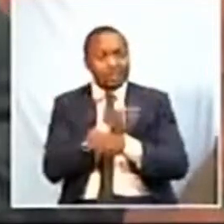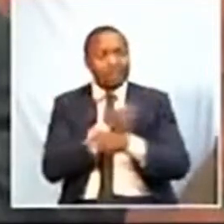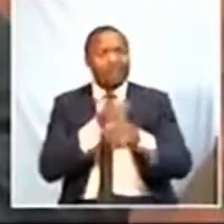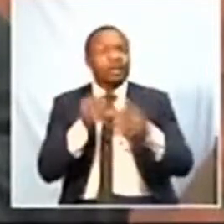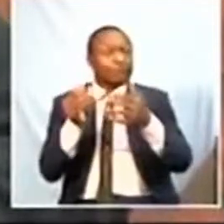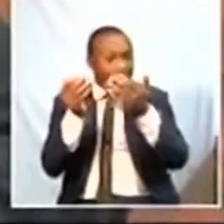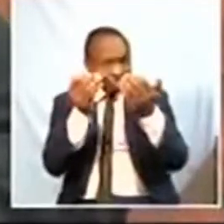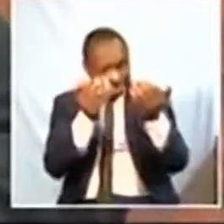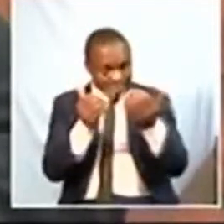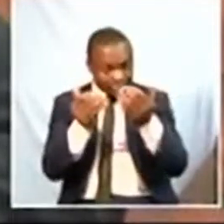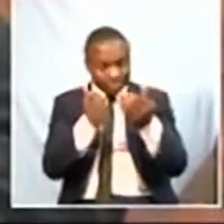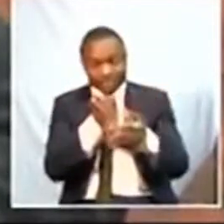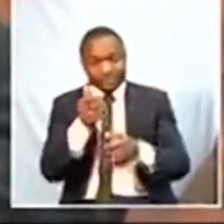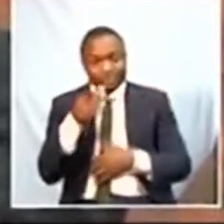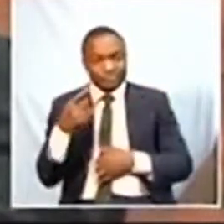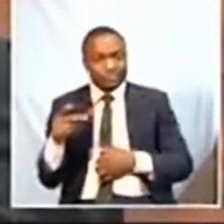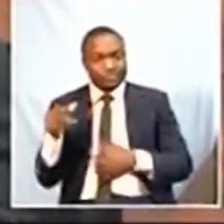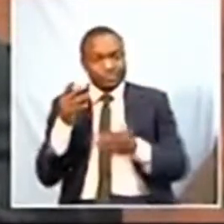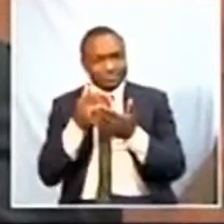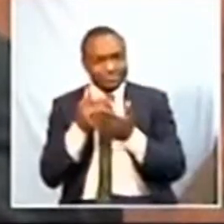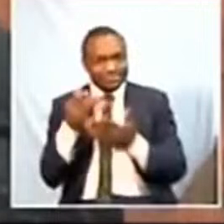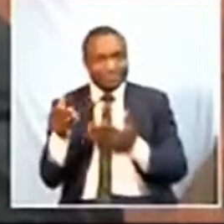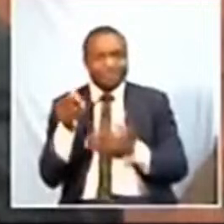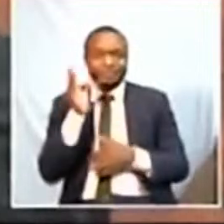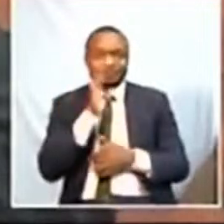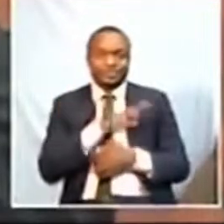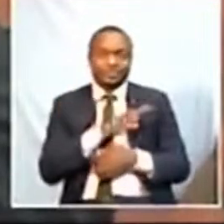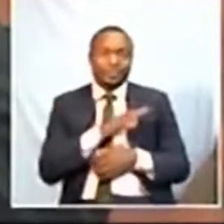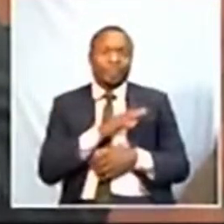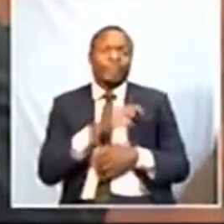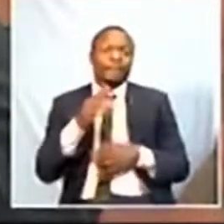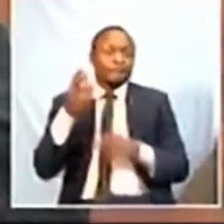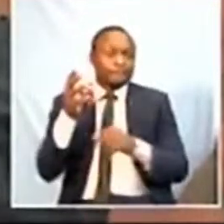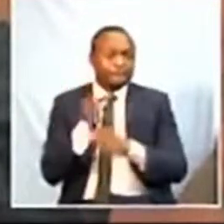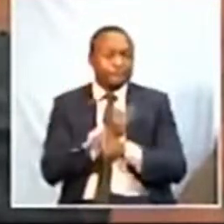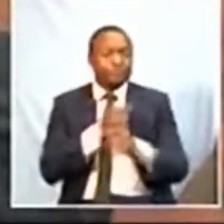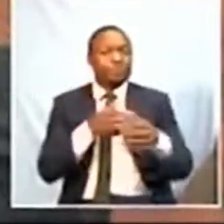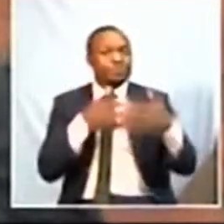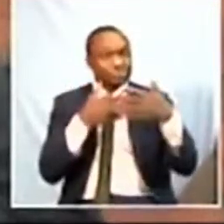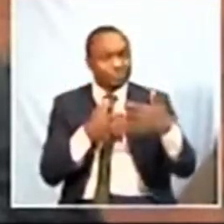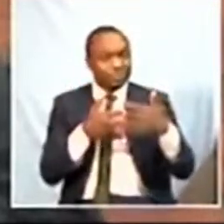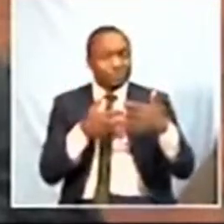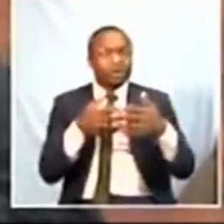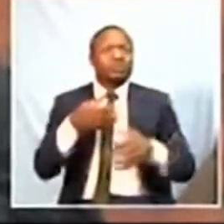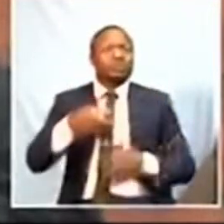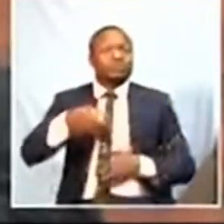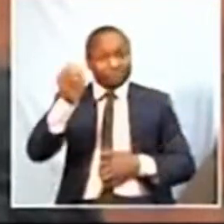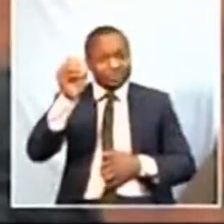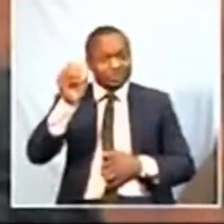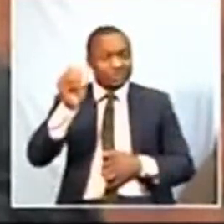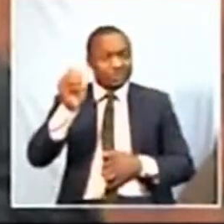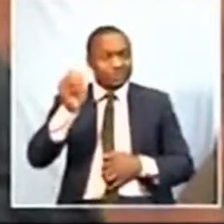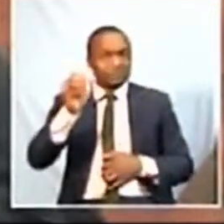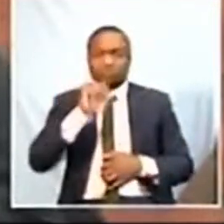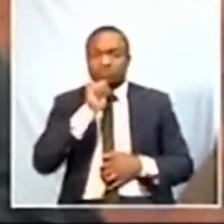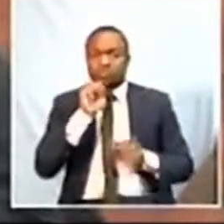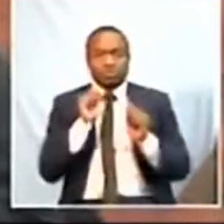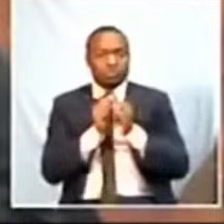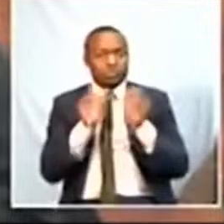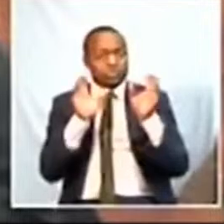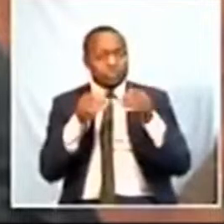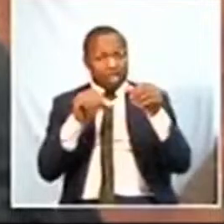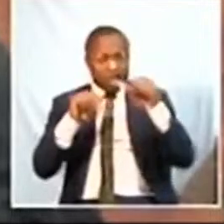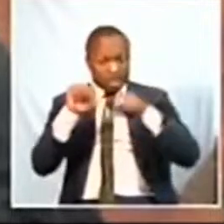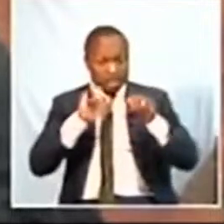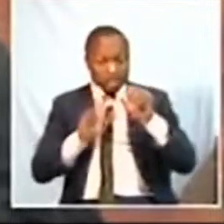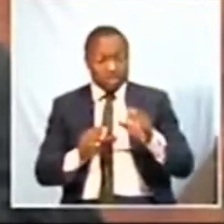whatever property they have bought. They even get the documents for ownership, not with the council. The auditors